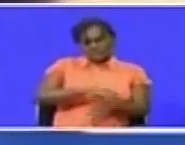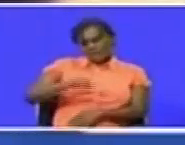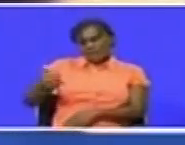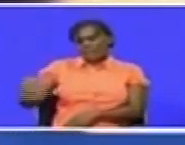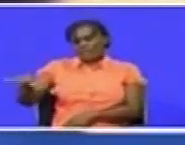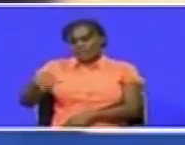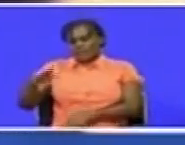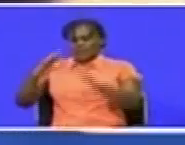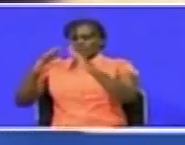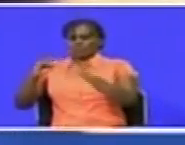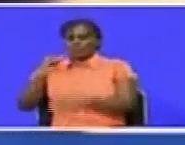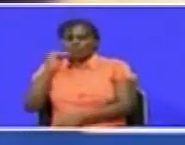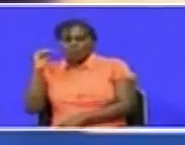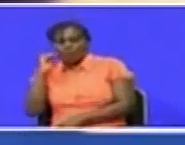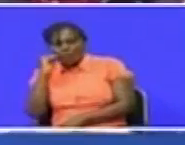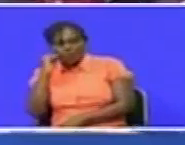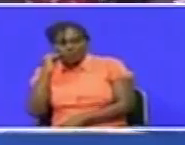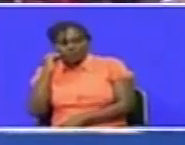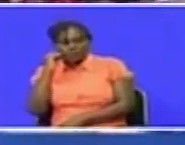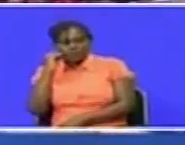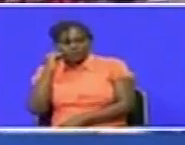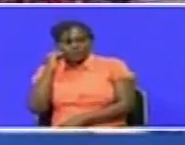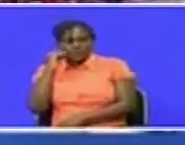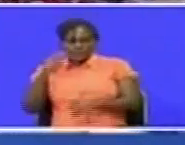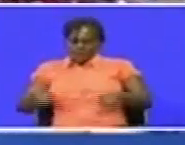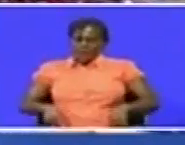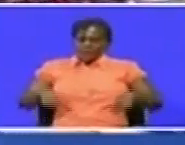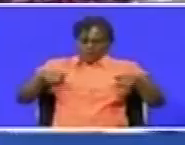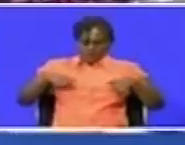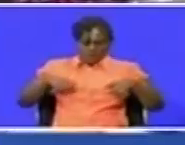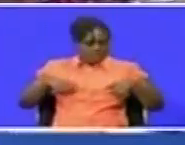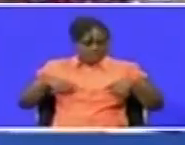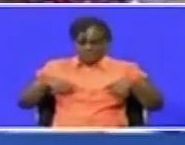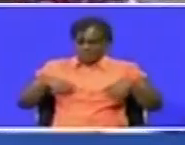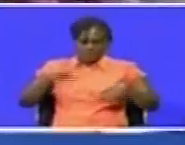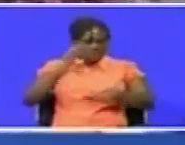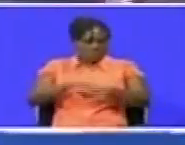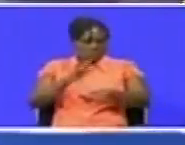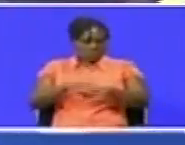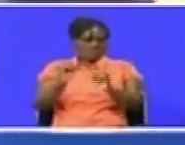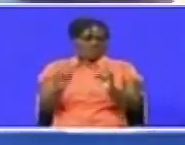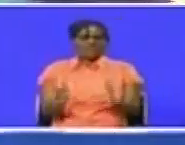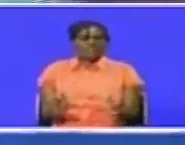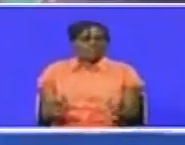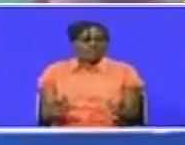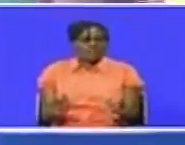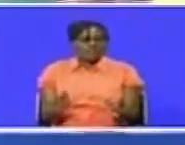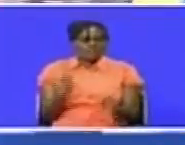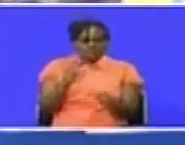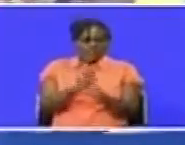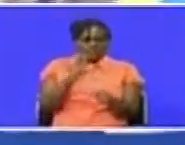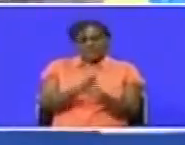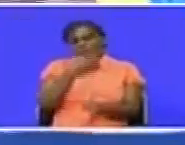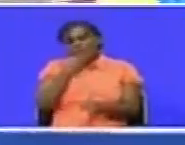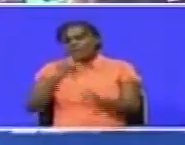alternative places to live. A daunting task. The way of life here doesn't reflect many alternatives. For many like Stephen